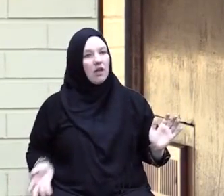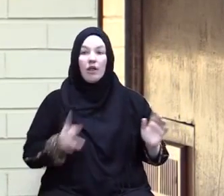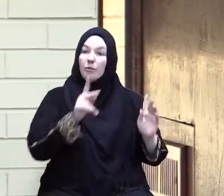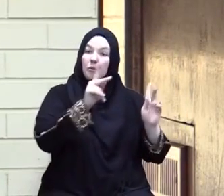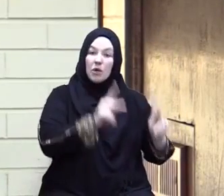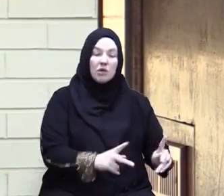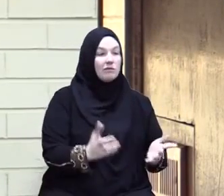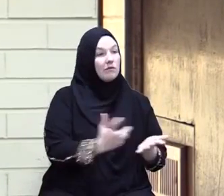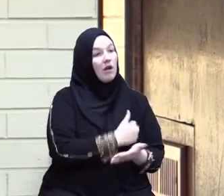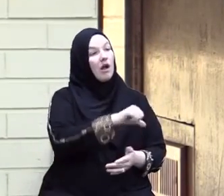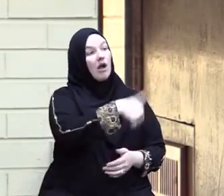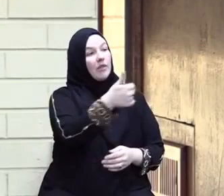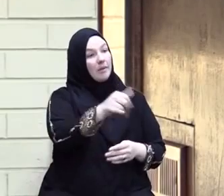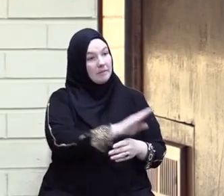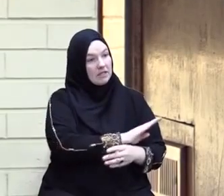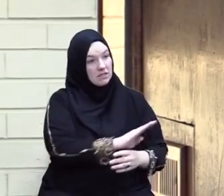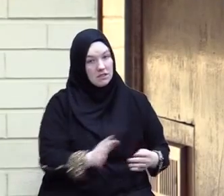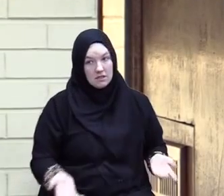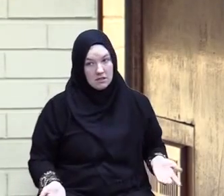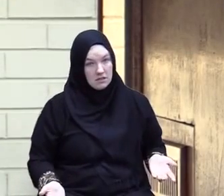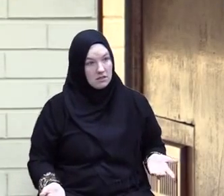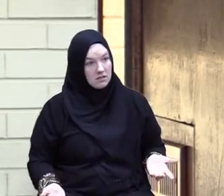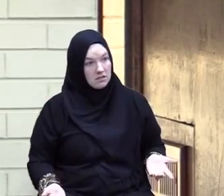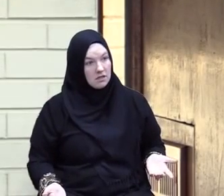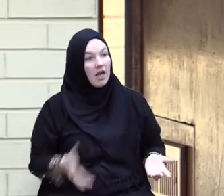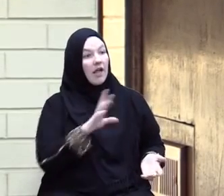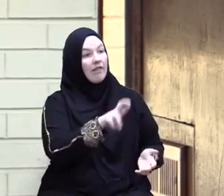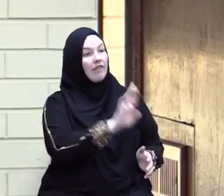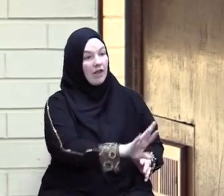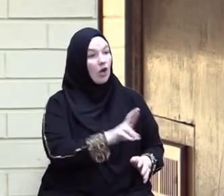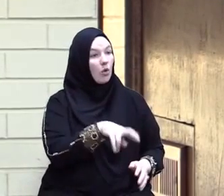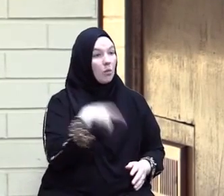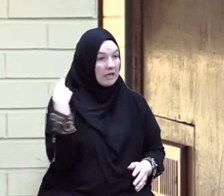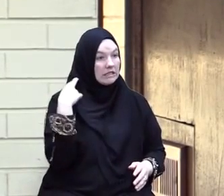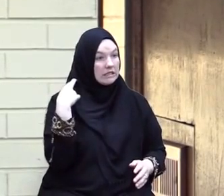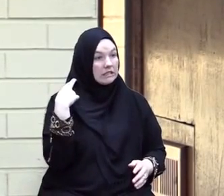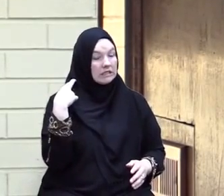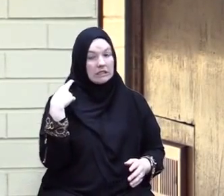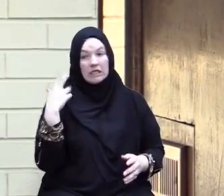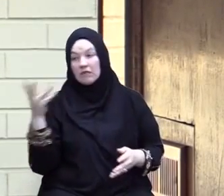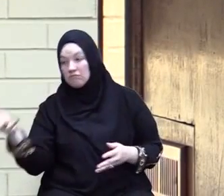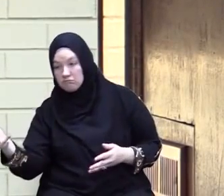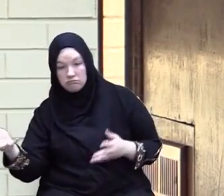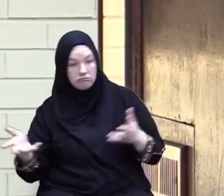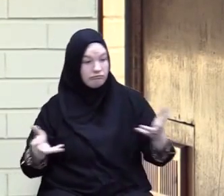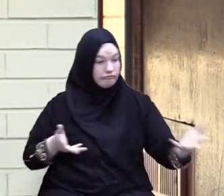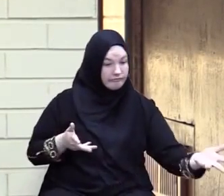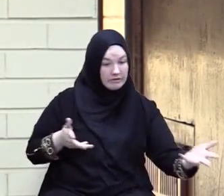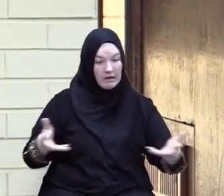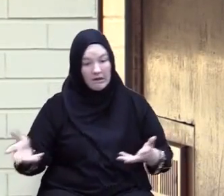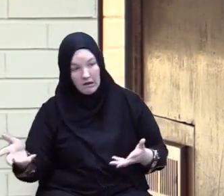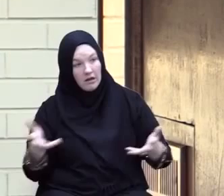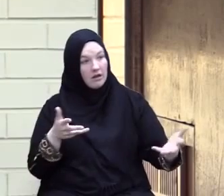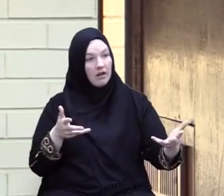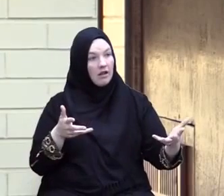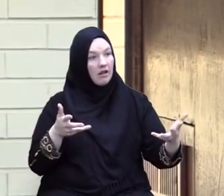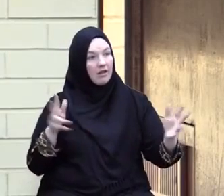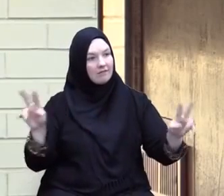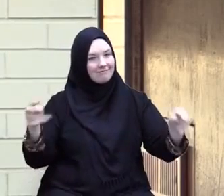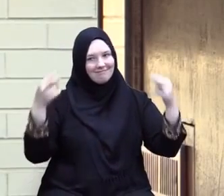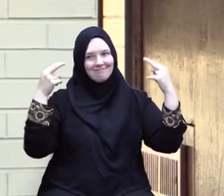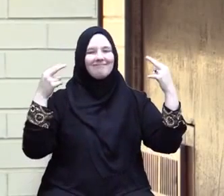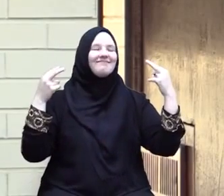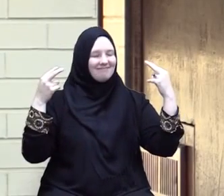are taking the risk of being caught by the believers and the risk of being hated by the disbelievers for